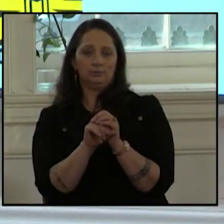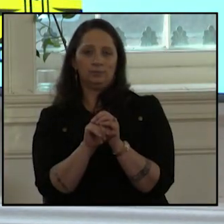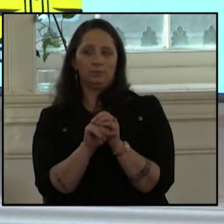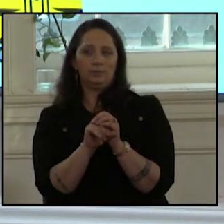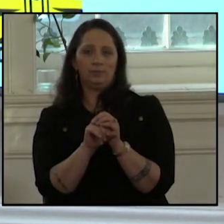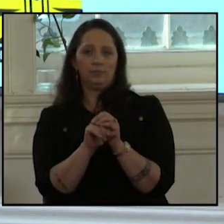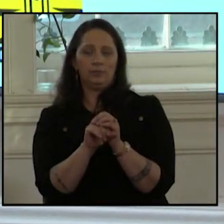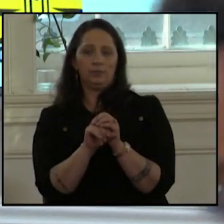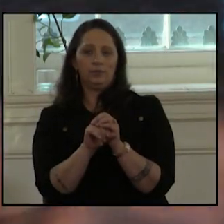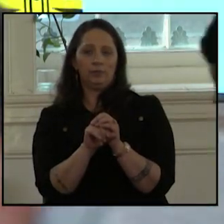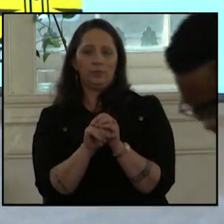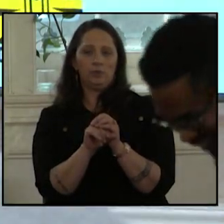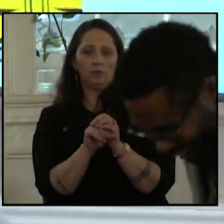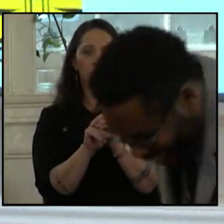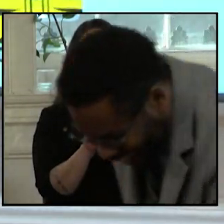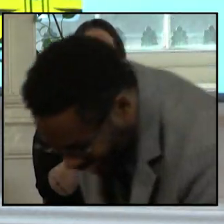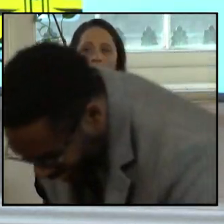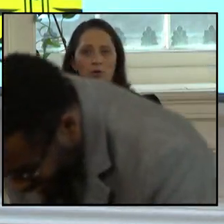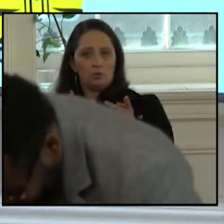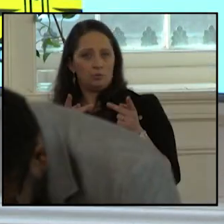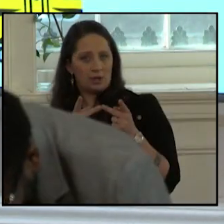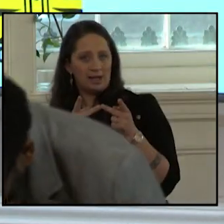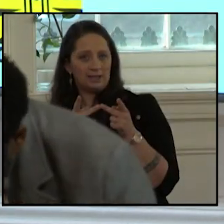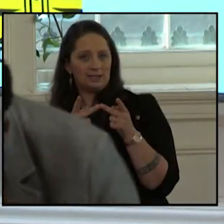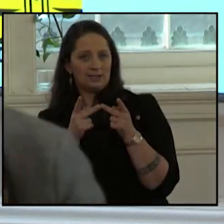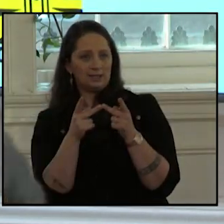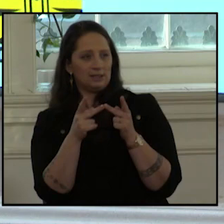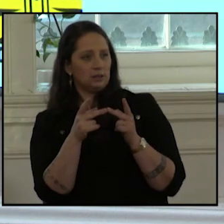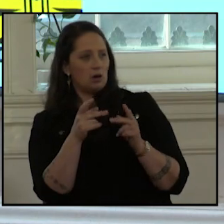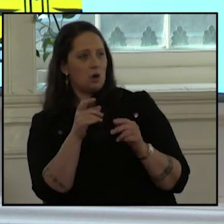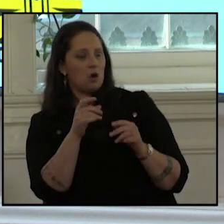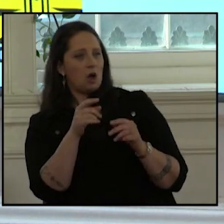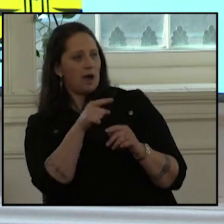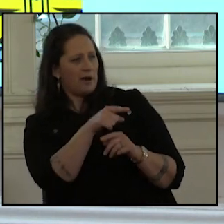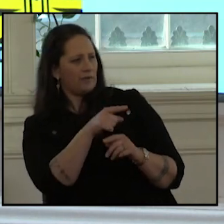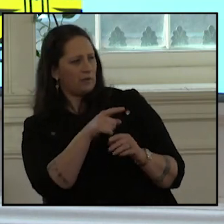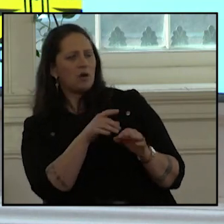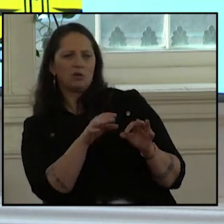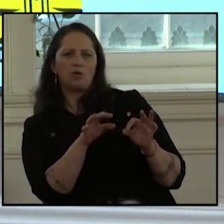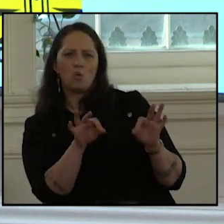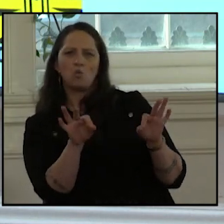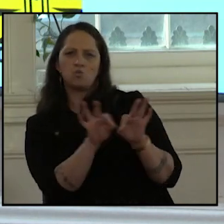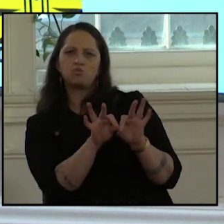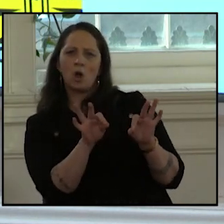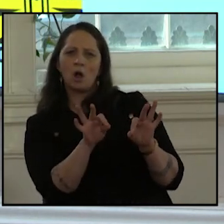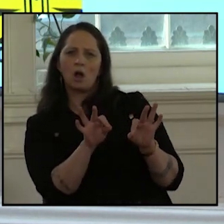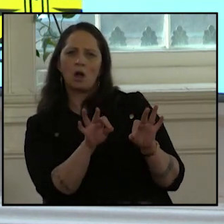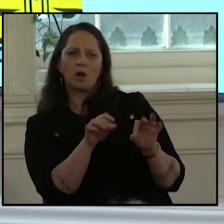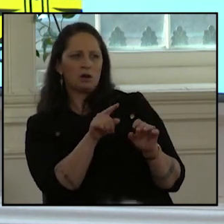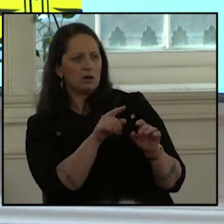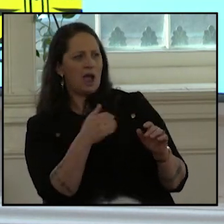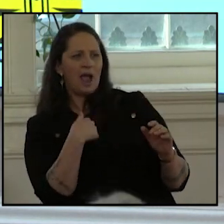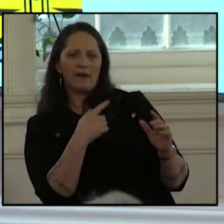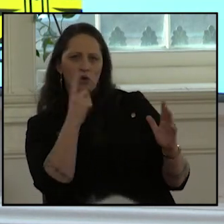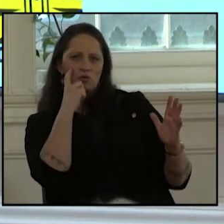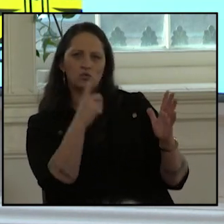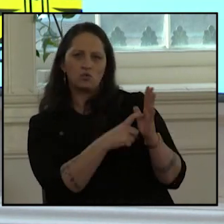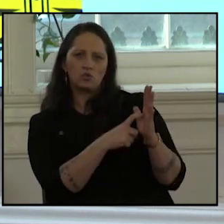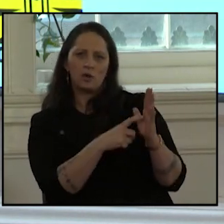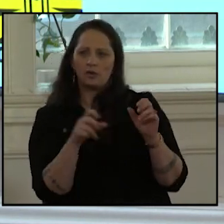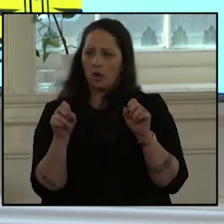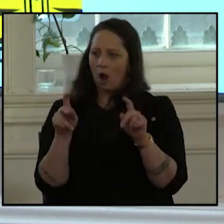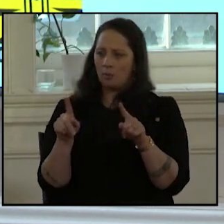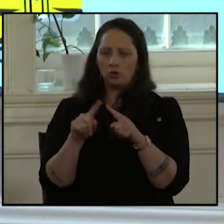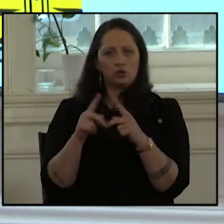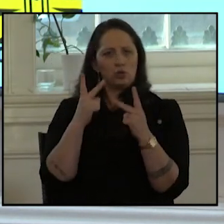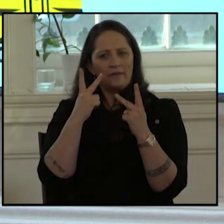worthy, you know, places of worthy recognition, that there's opportunity to visit and further